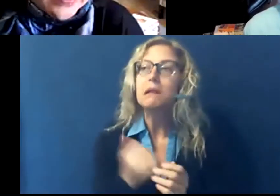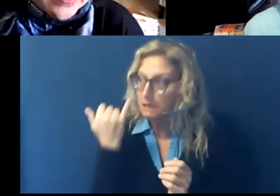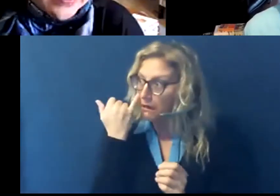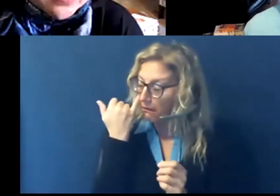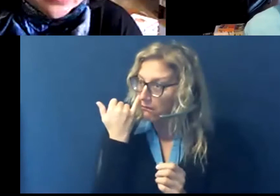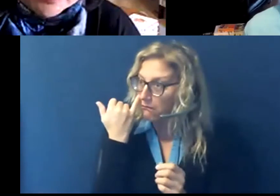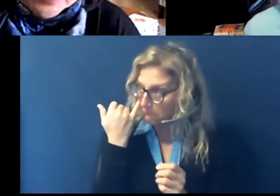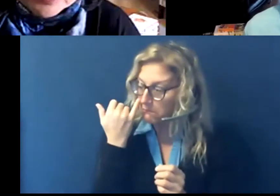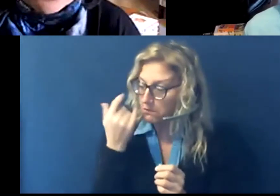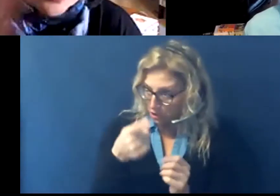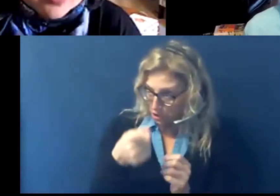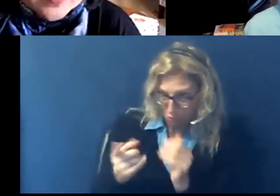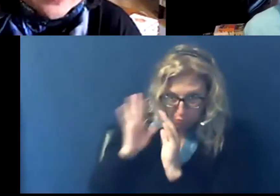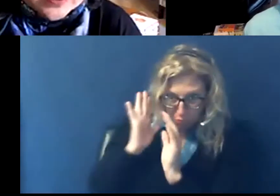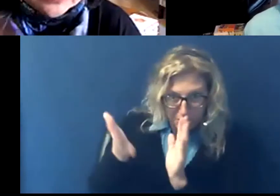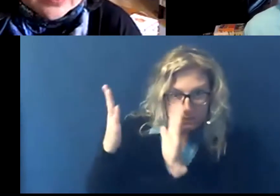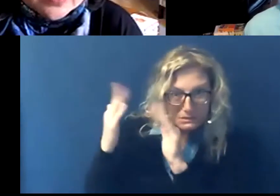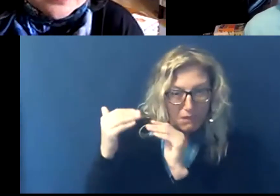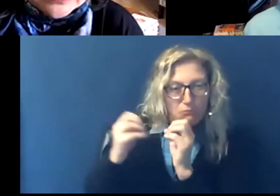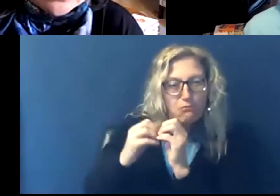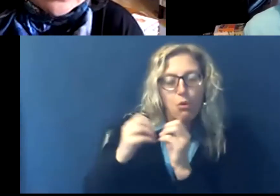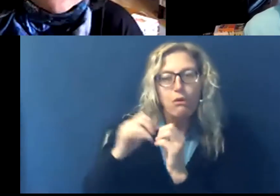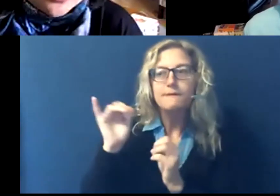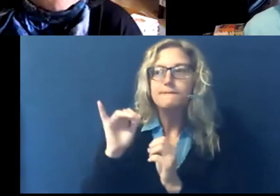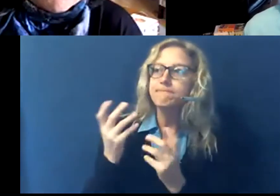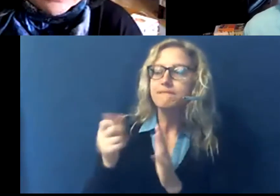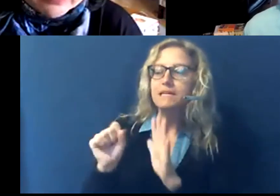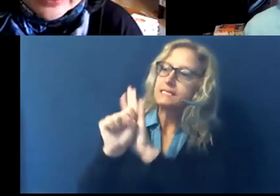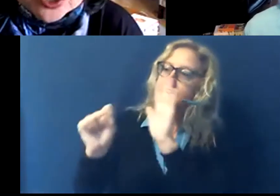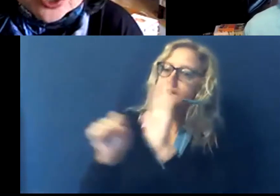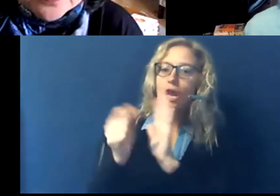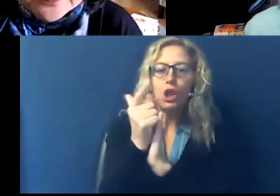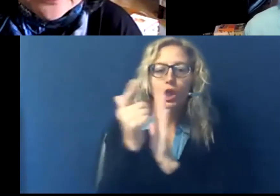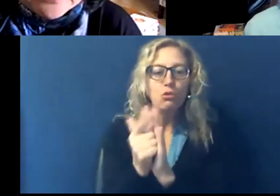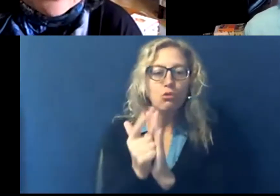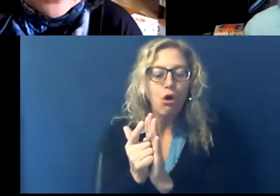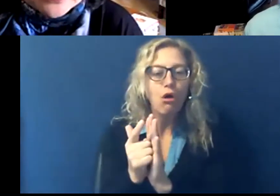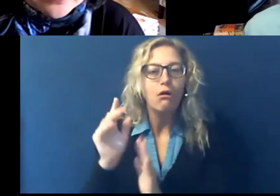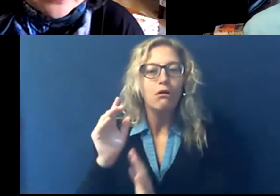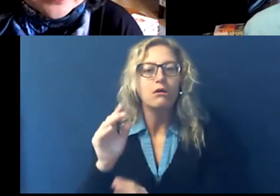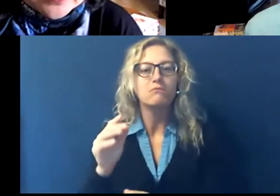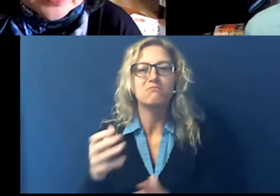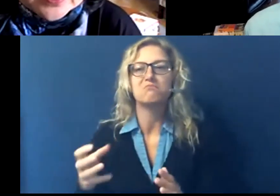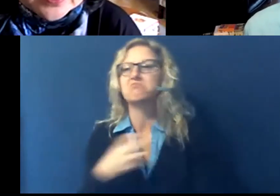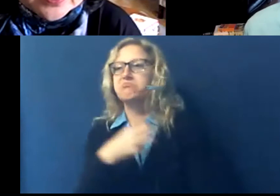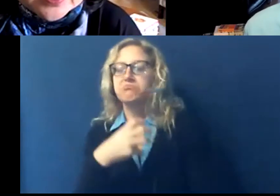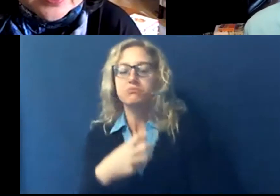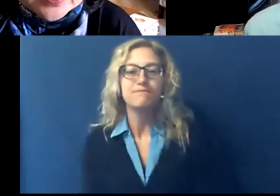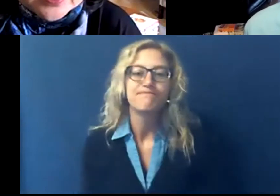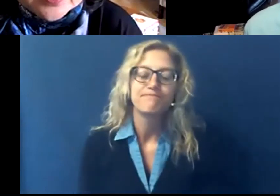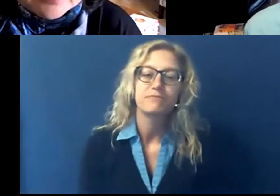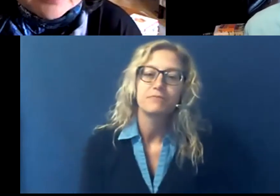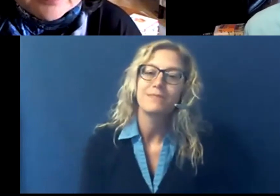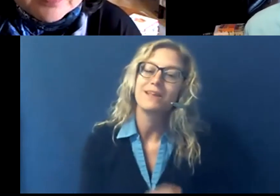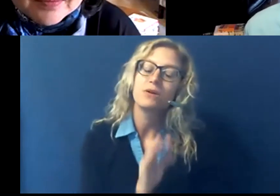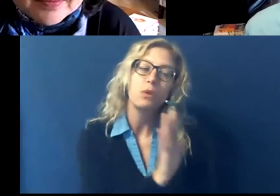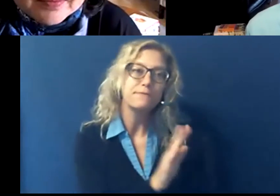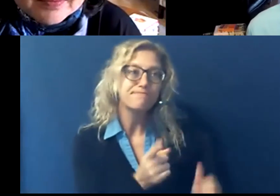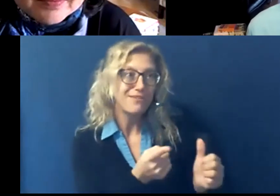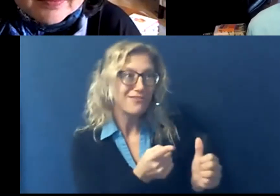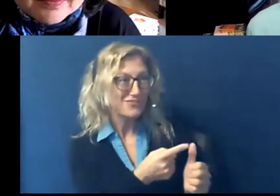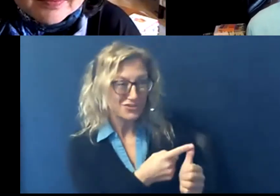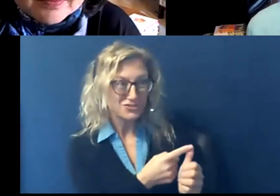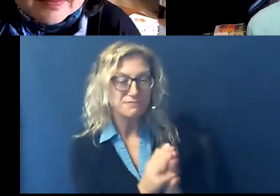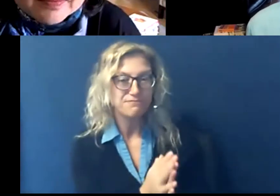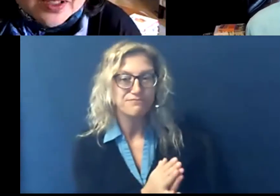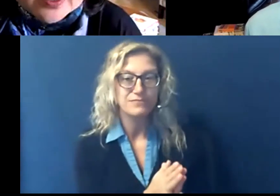do you expect more of a state law backlash? So first of all, it